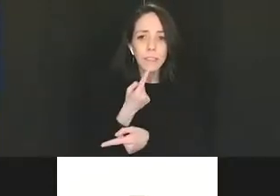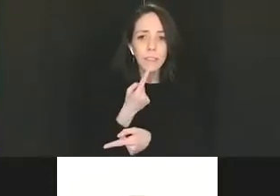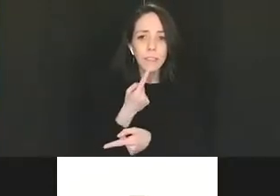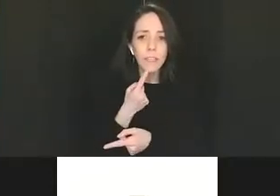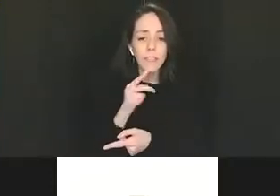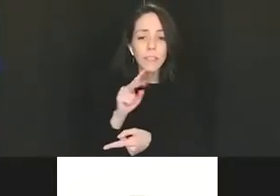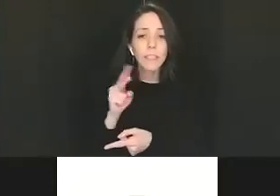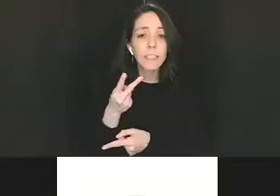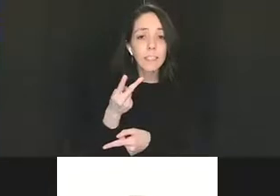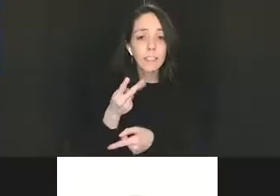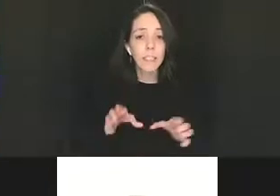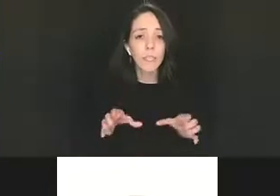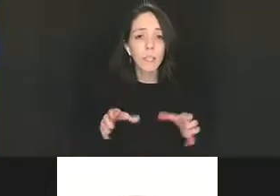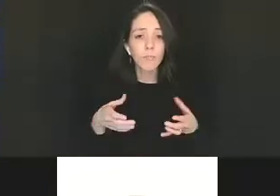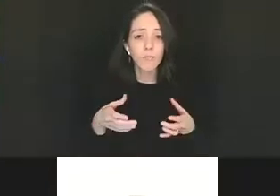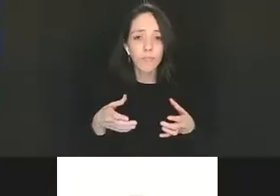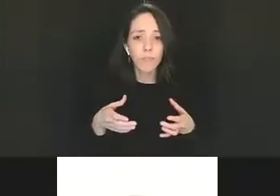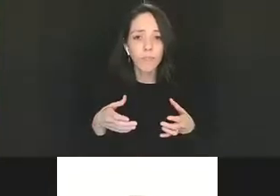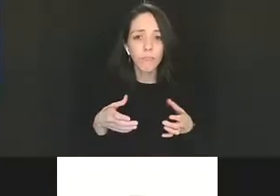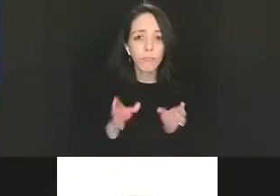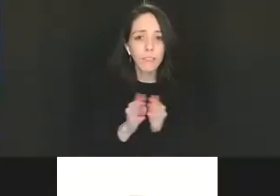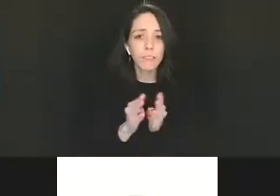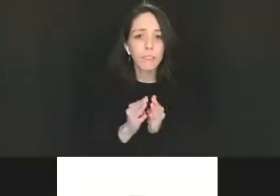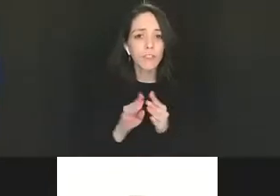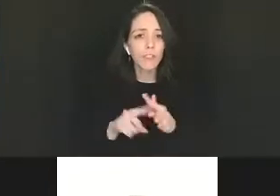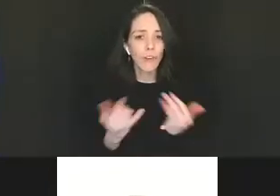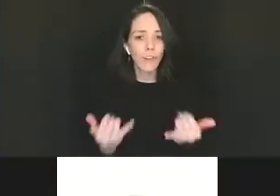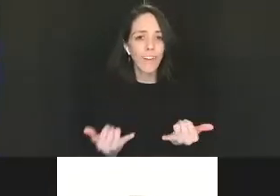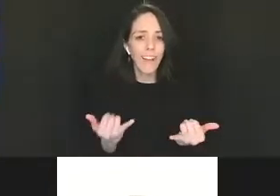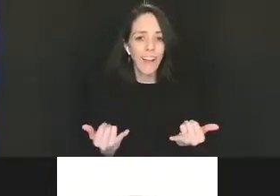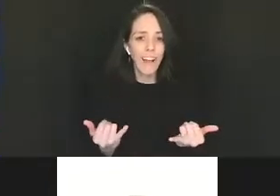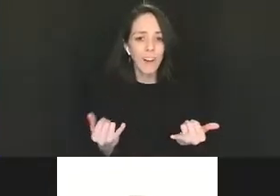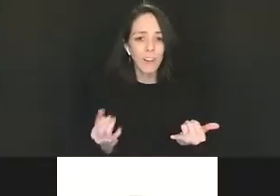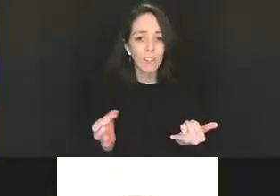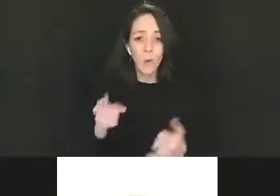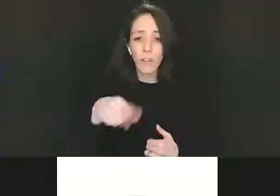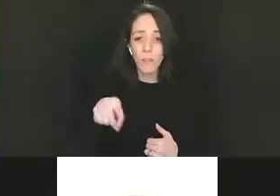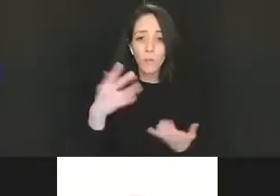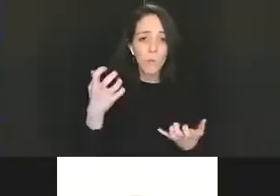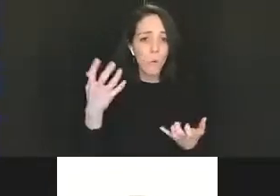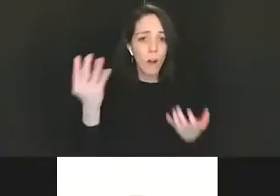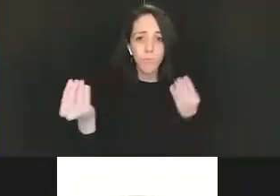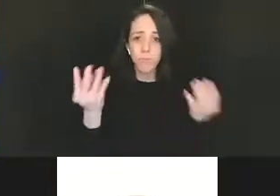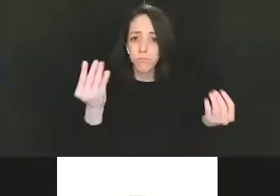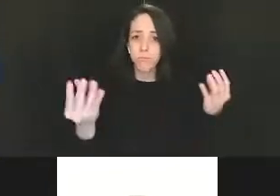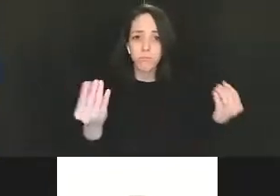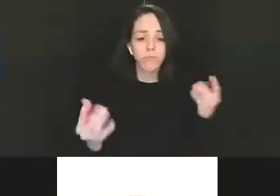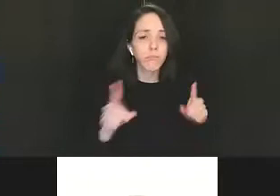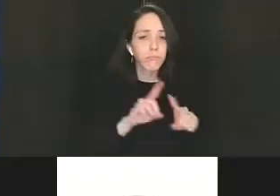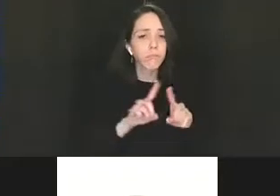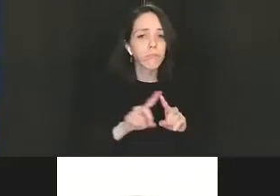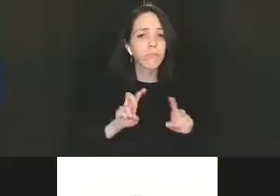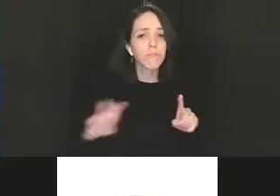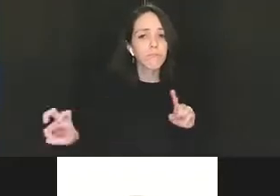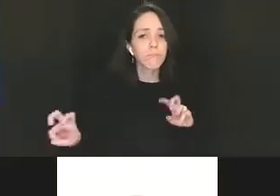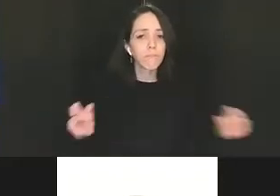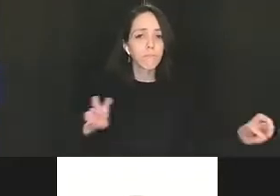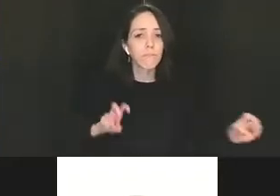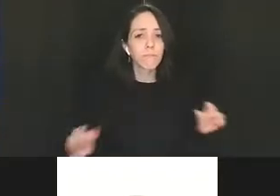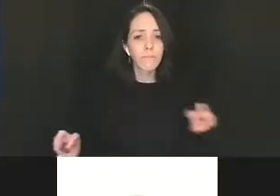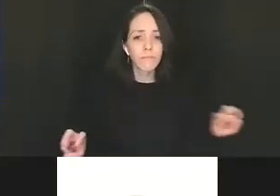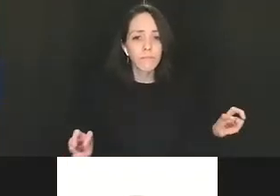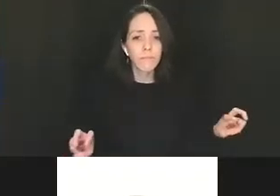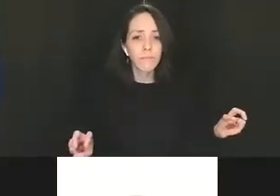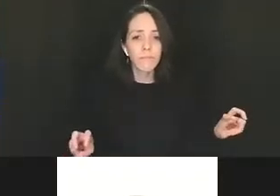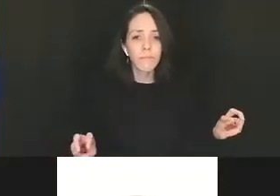breakout session is about to start. So if you want to pop out of this one and go sit with another commissioner for